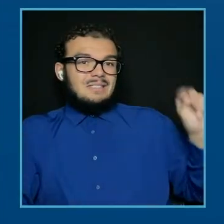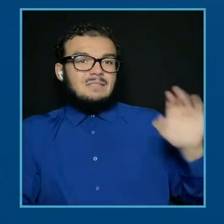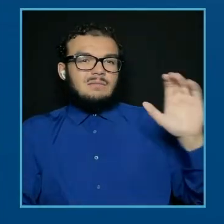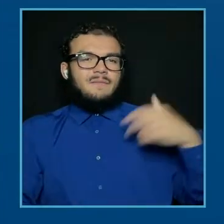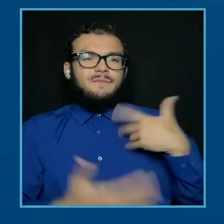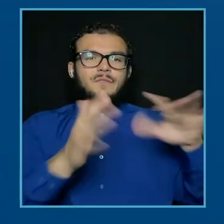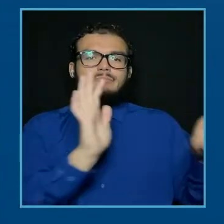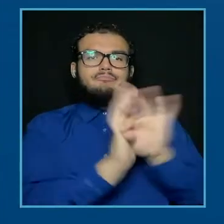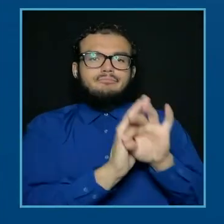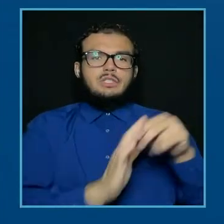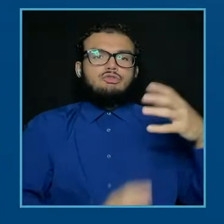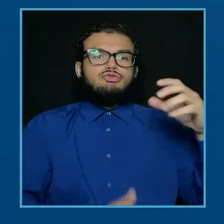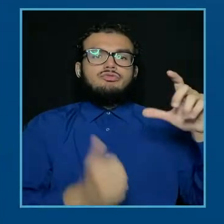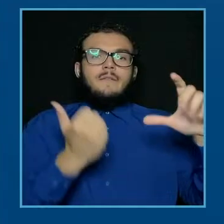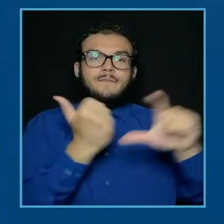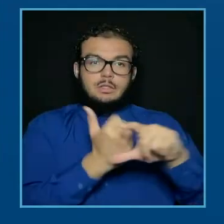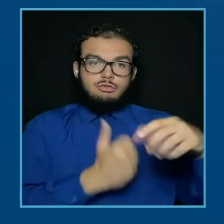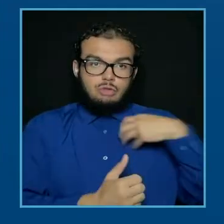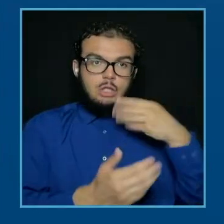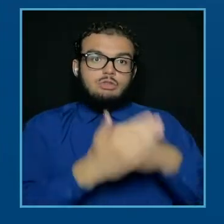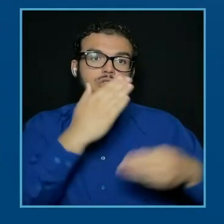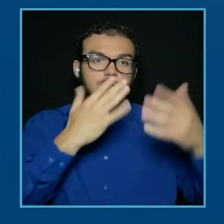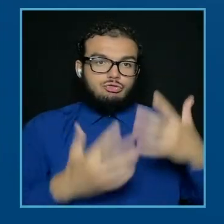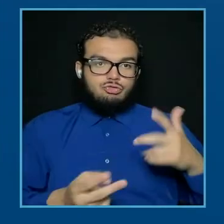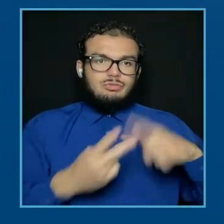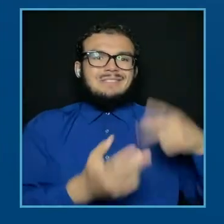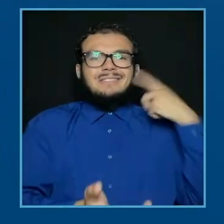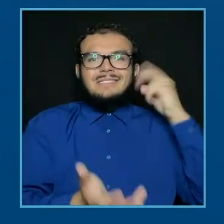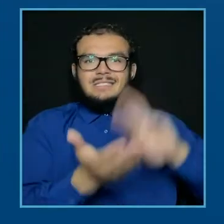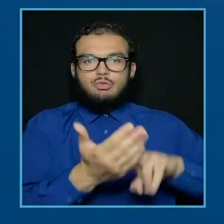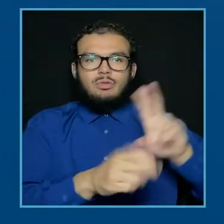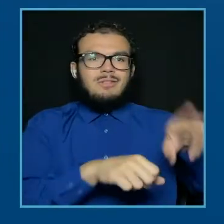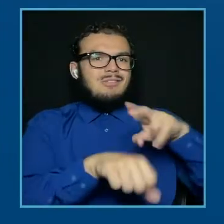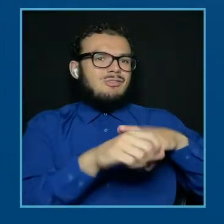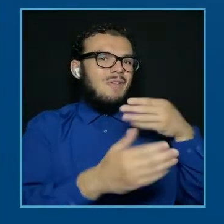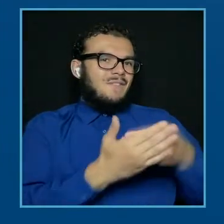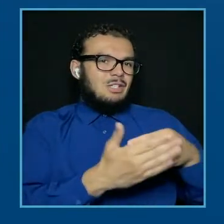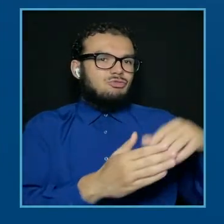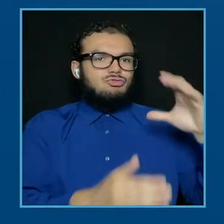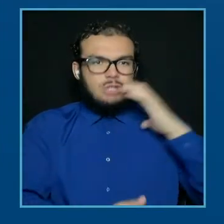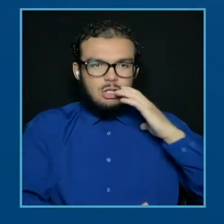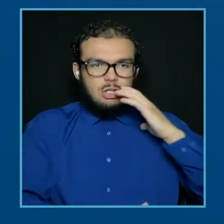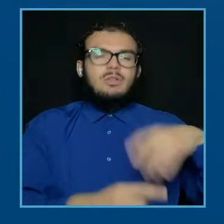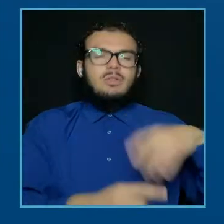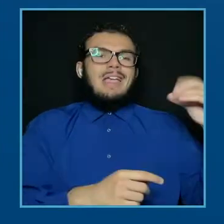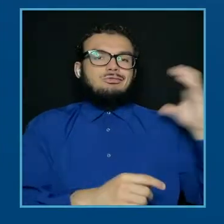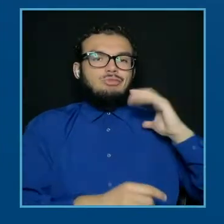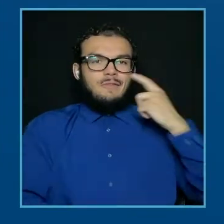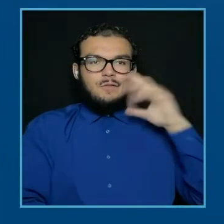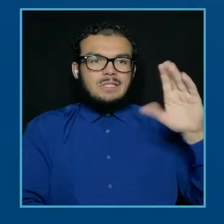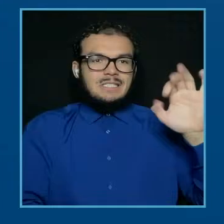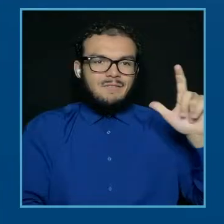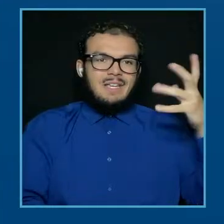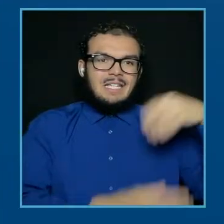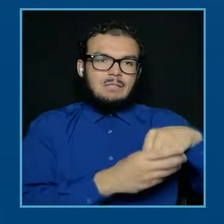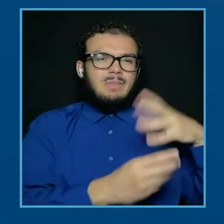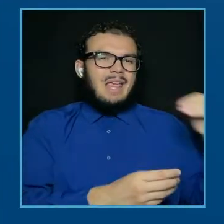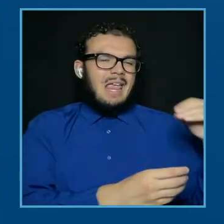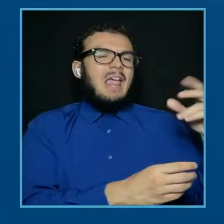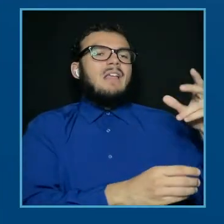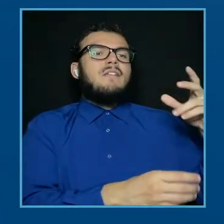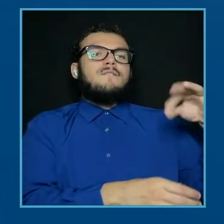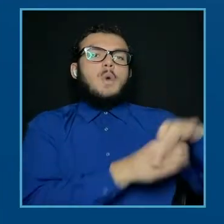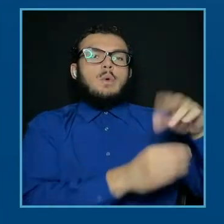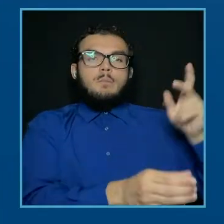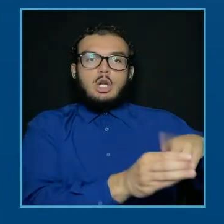its chair, treasurer, secretary, national finance chair, and vice chair for civic engagement and voter participation, it